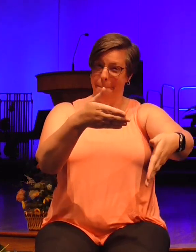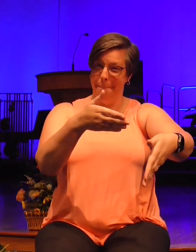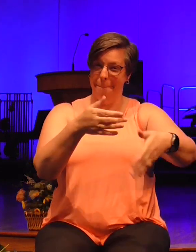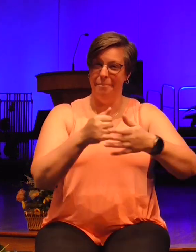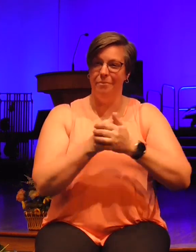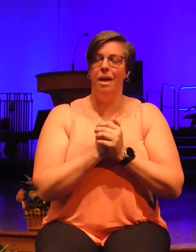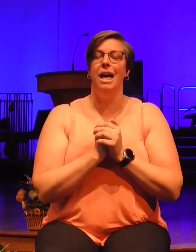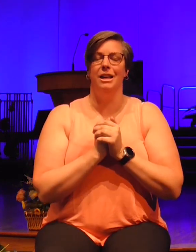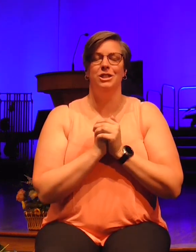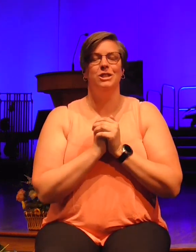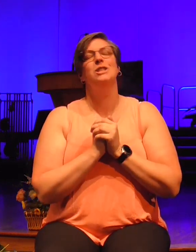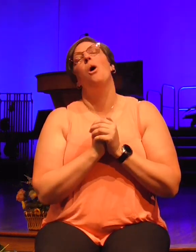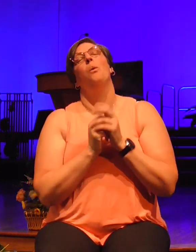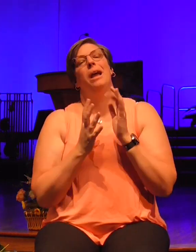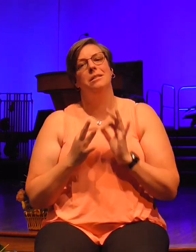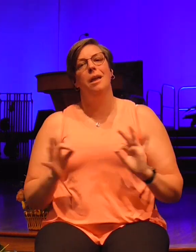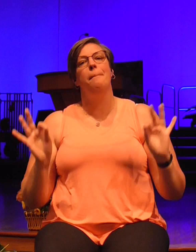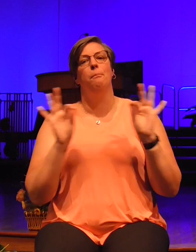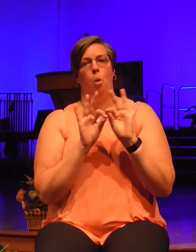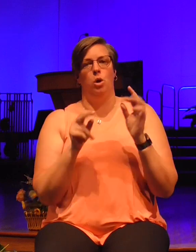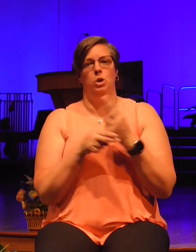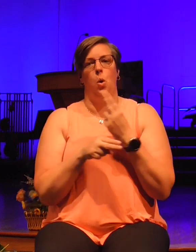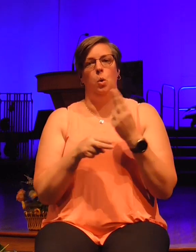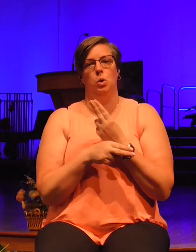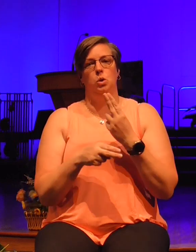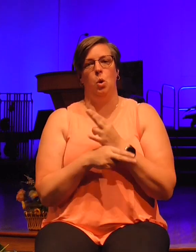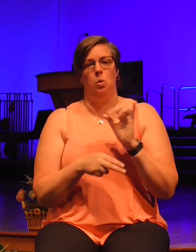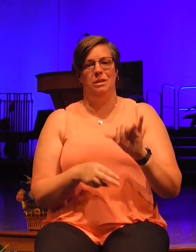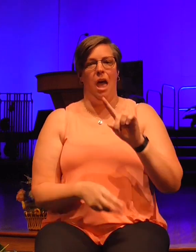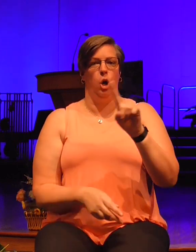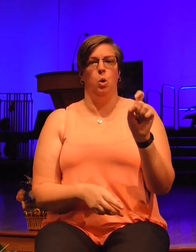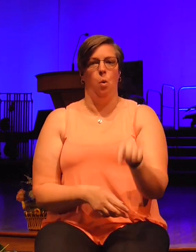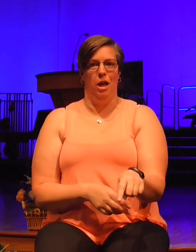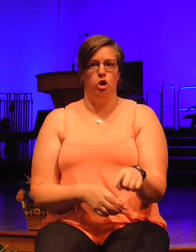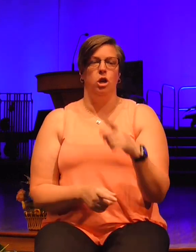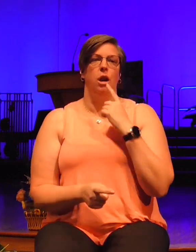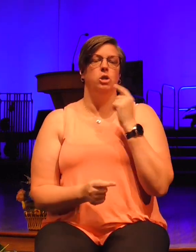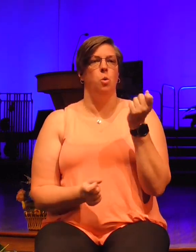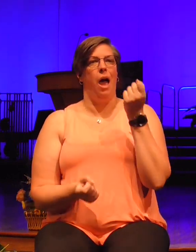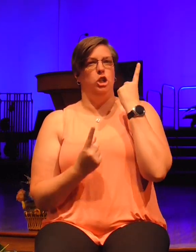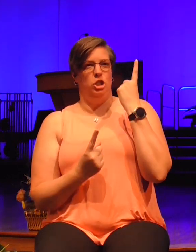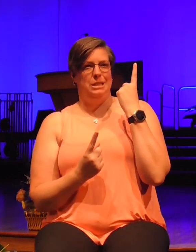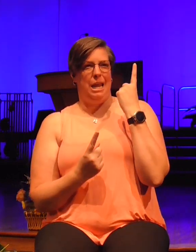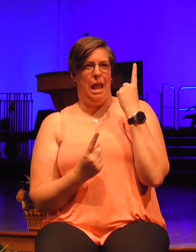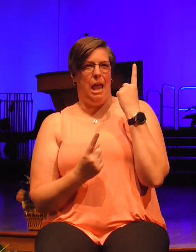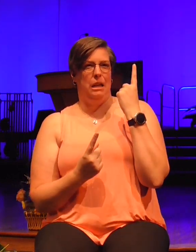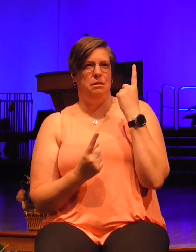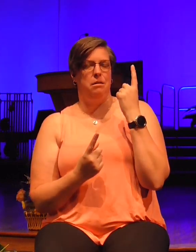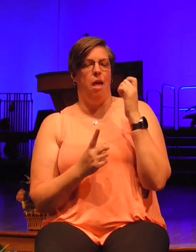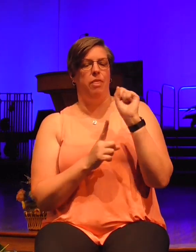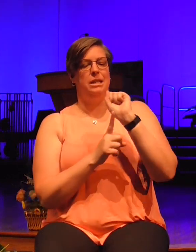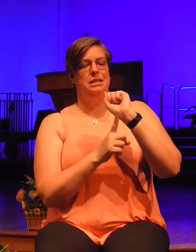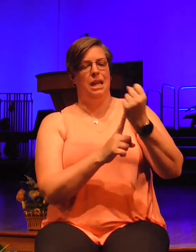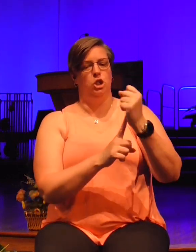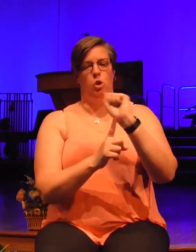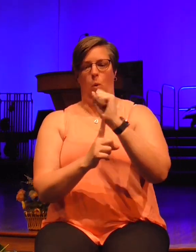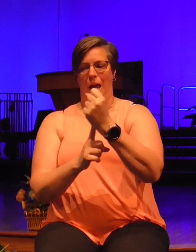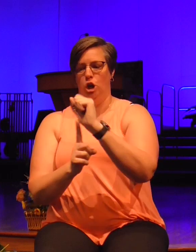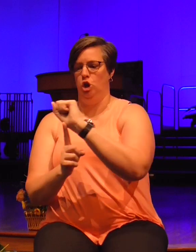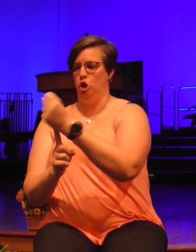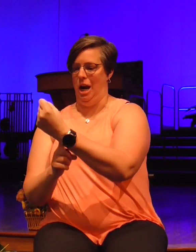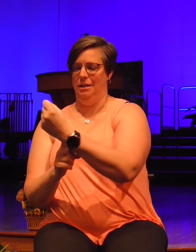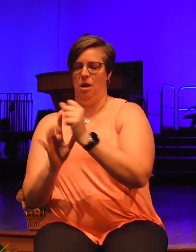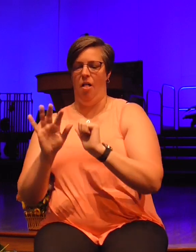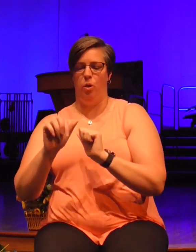often to use this question to understand that the situations in our life, the challenges,